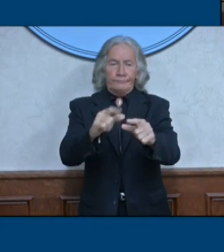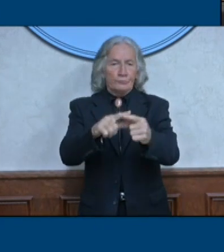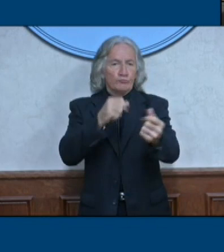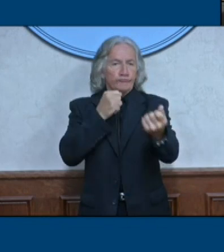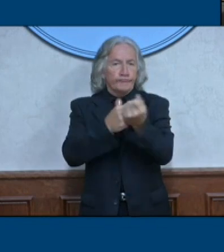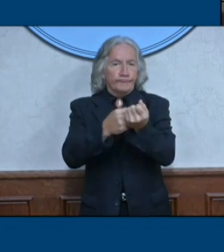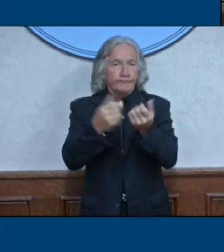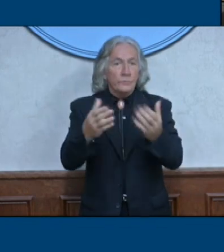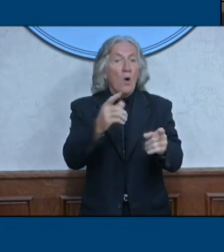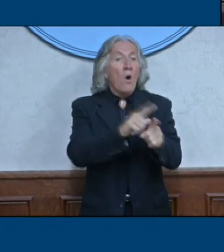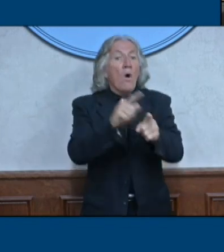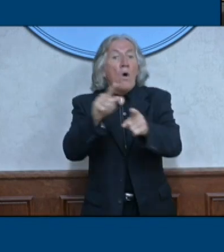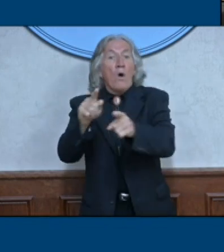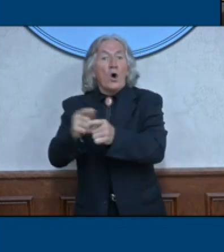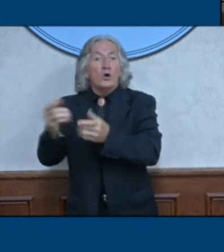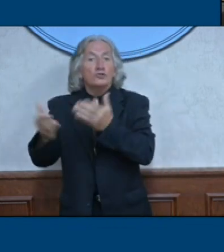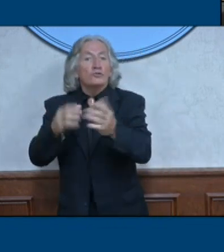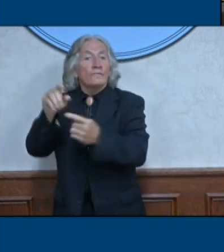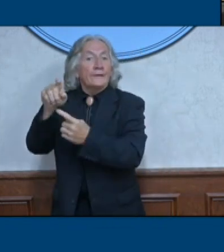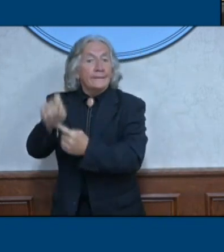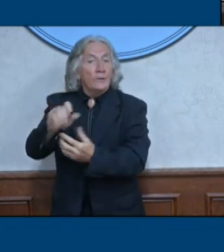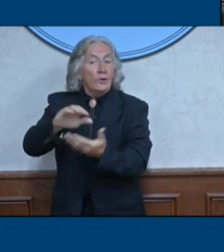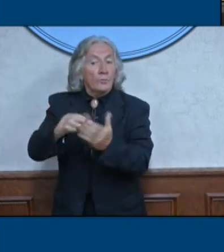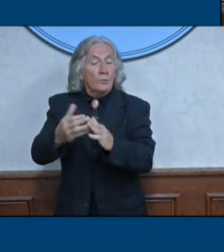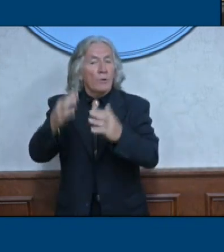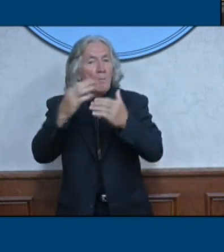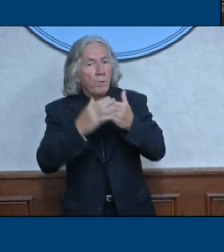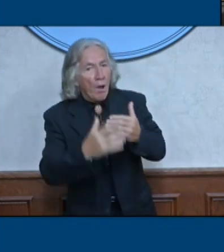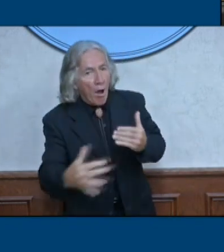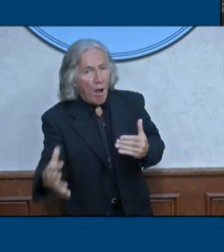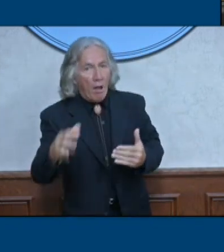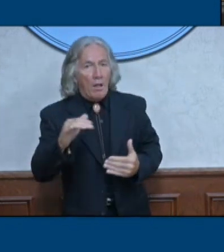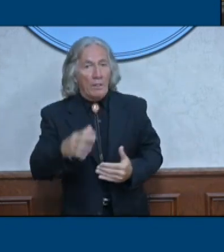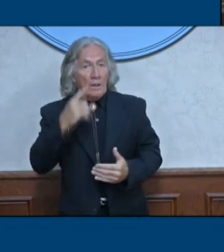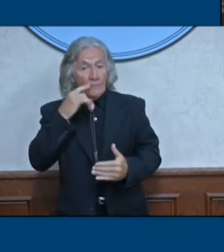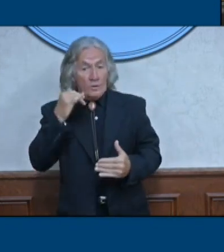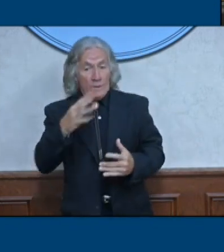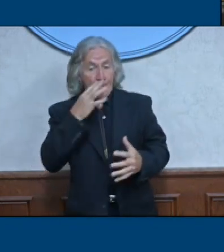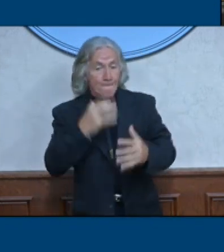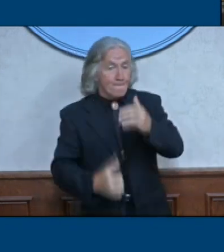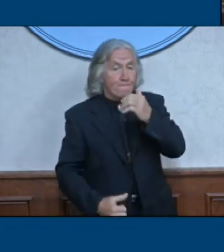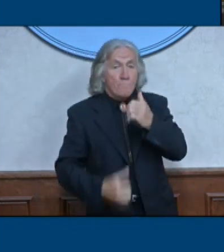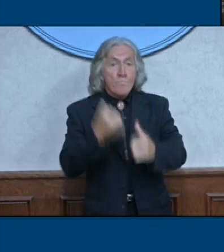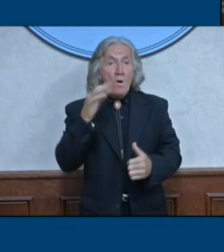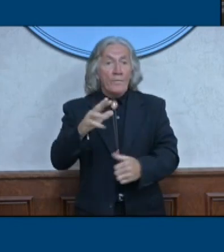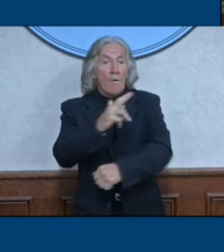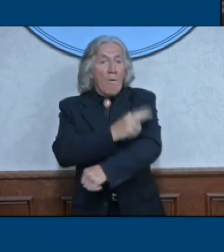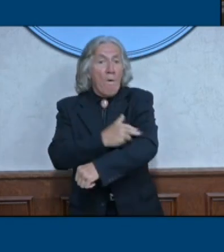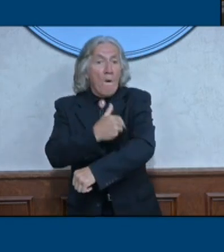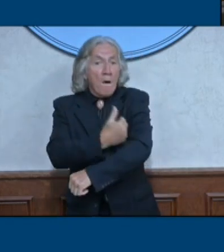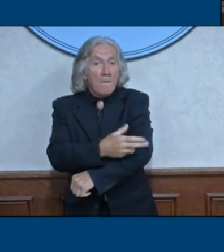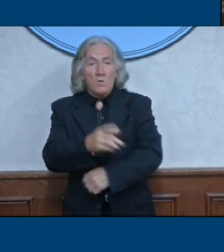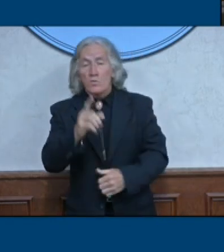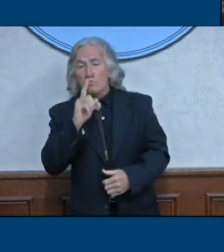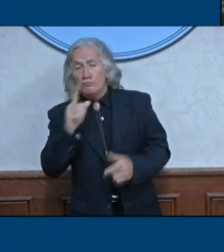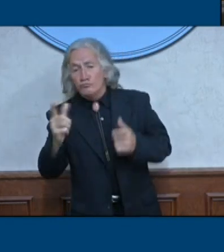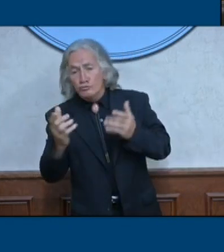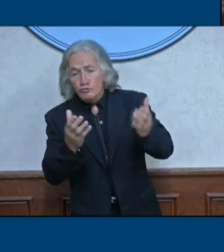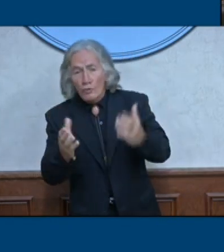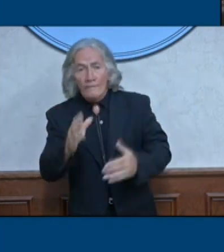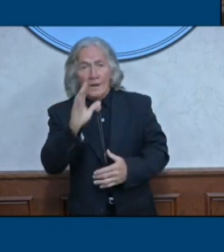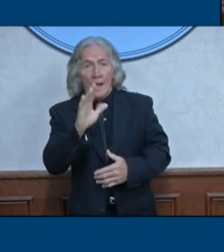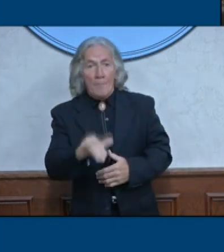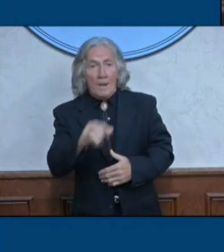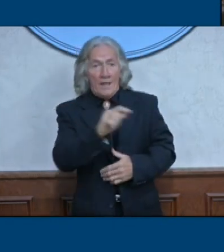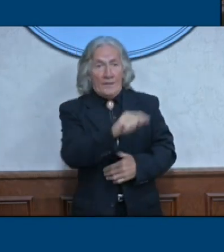serve those needs, but they're also serving the needs of the community beyond that. And so the vast majority of patients in the hospital are being served